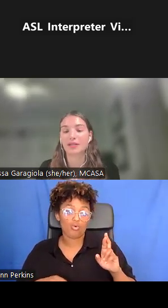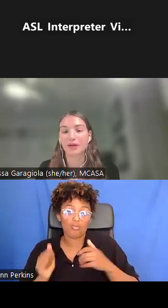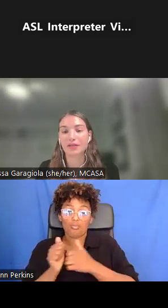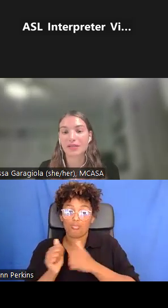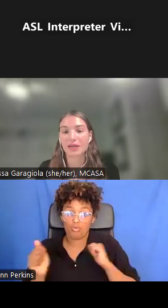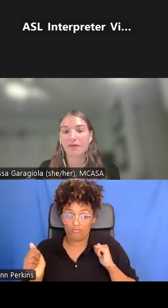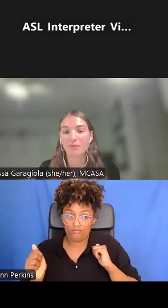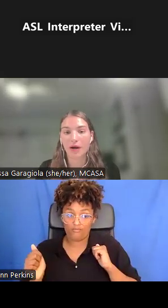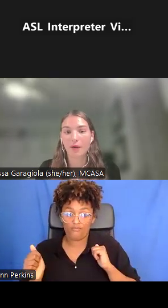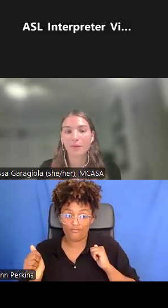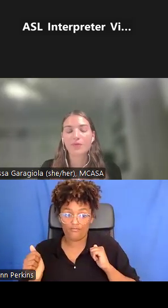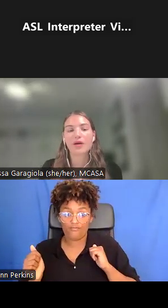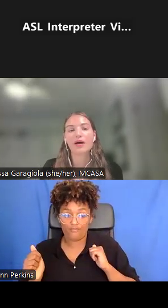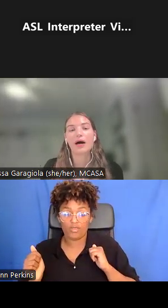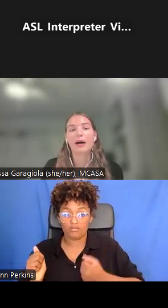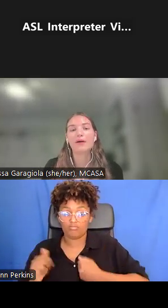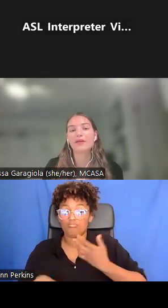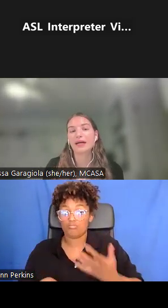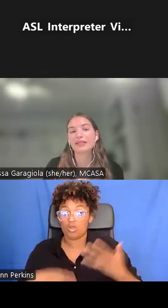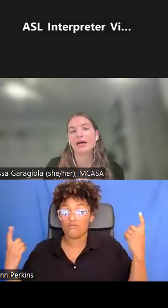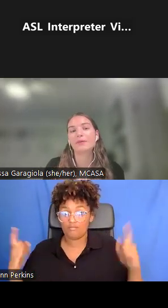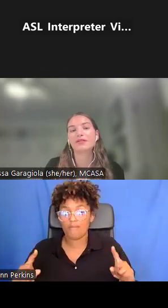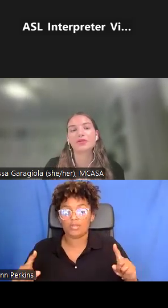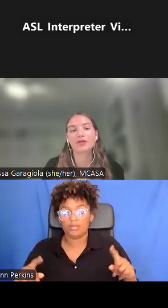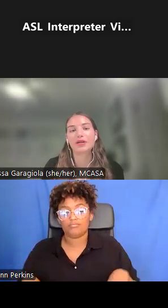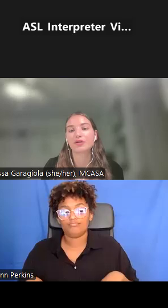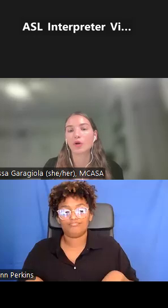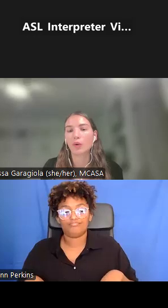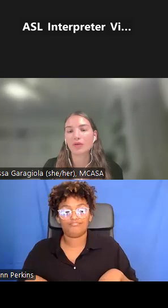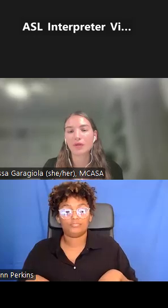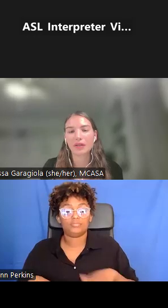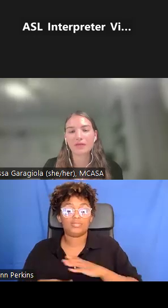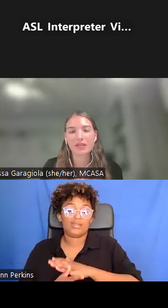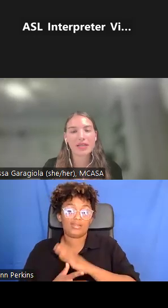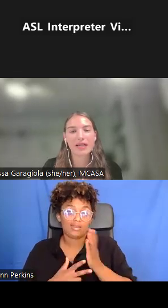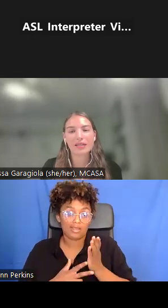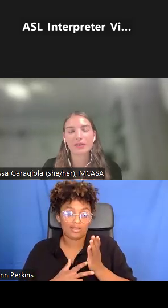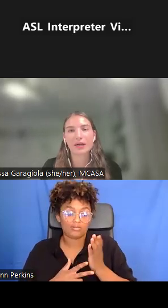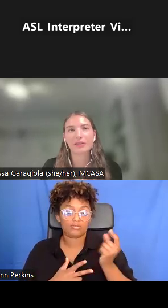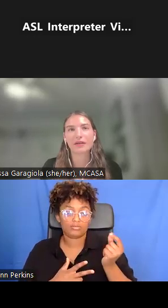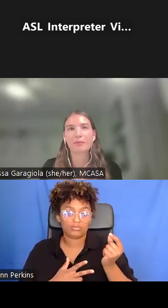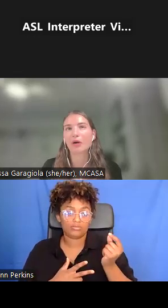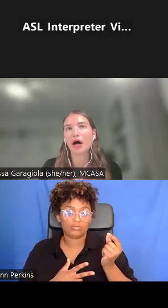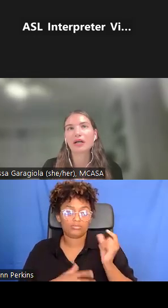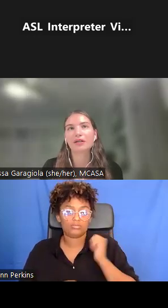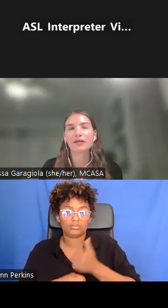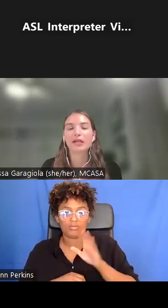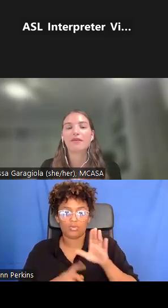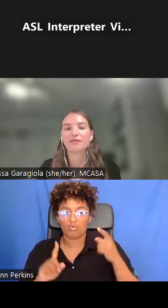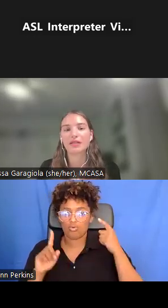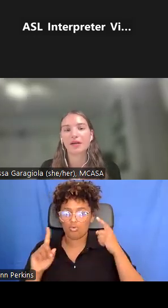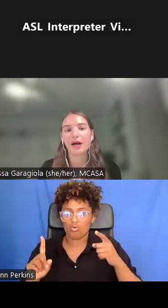having experiences of burnout. The next step is to create your goal. So think of this as something kind of like broad